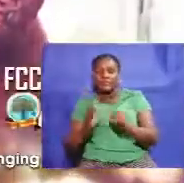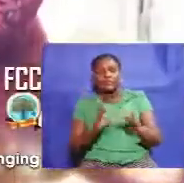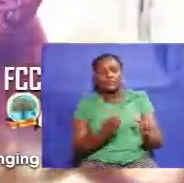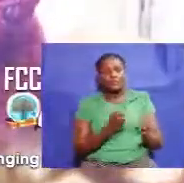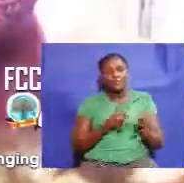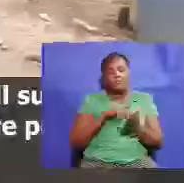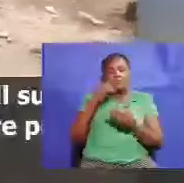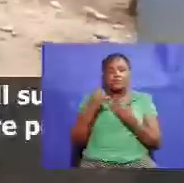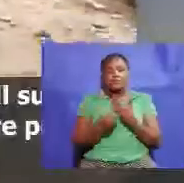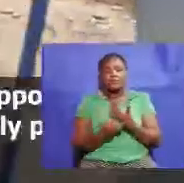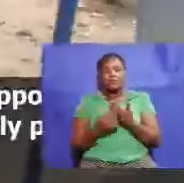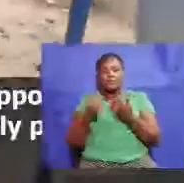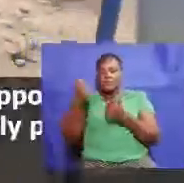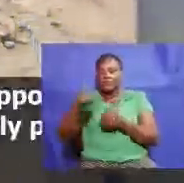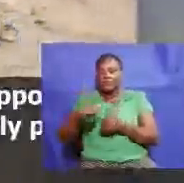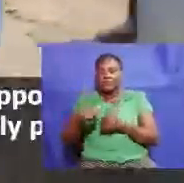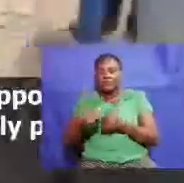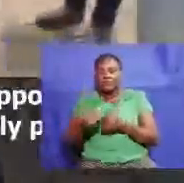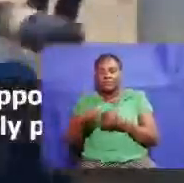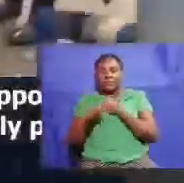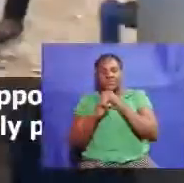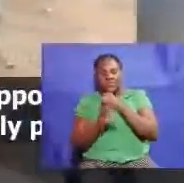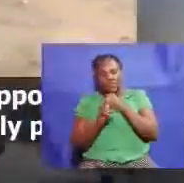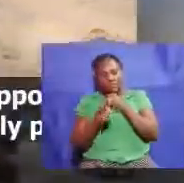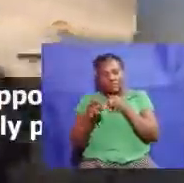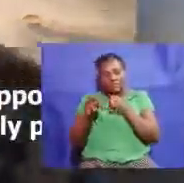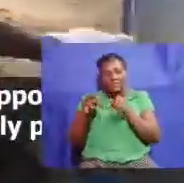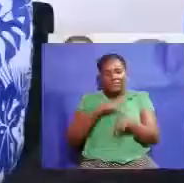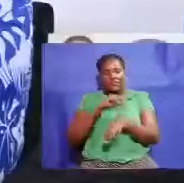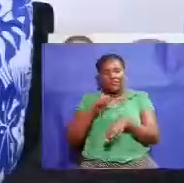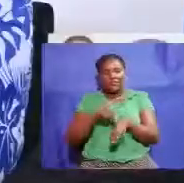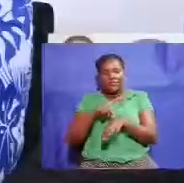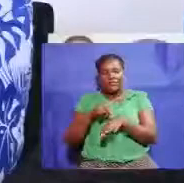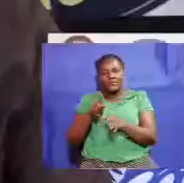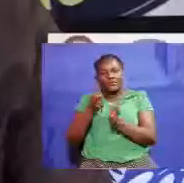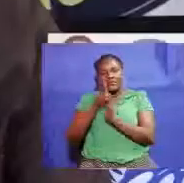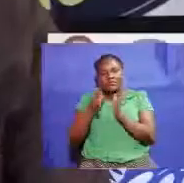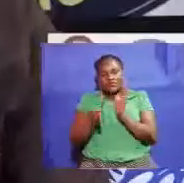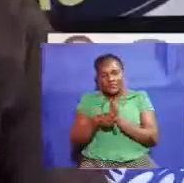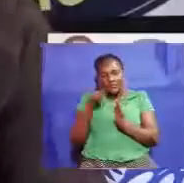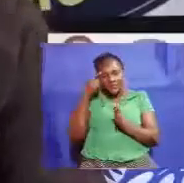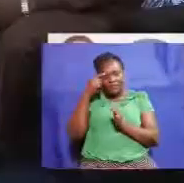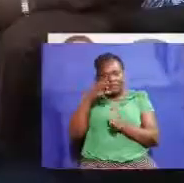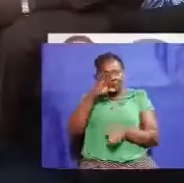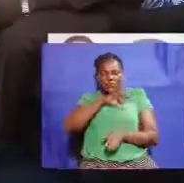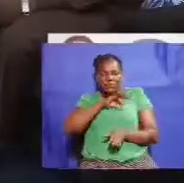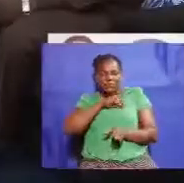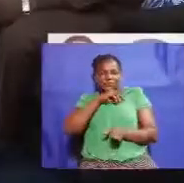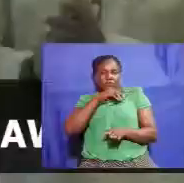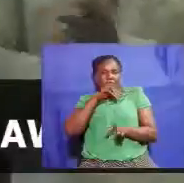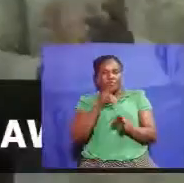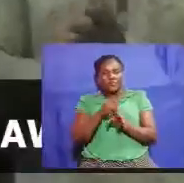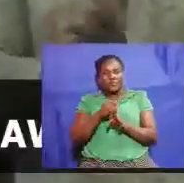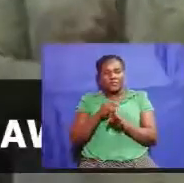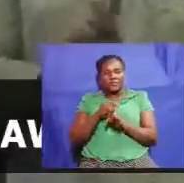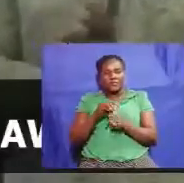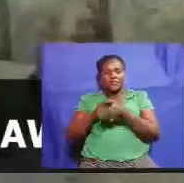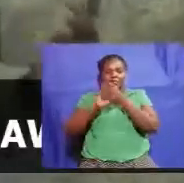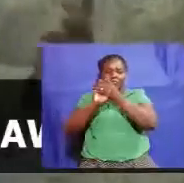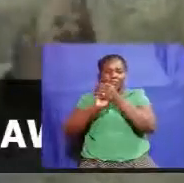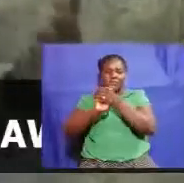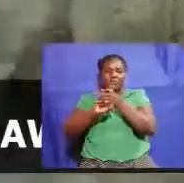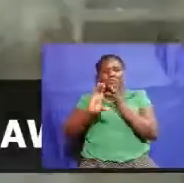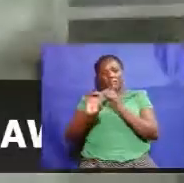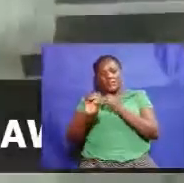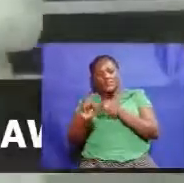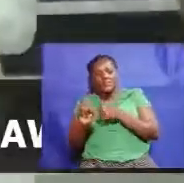heartprints through our community projects, 10 years of advocating for national policies to the benefit of the disability community. Ajiko to